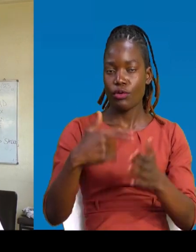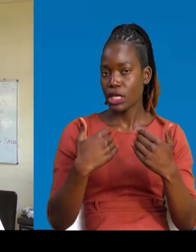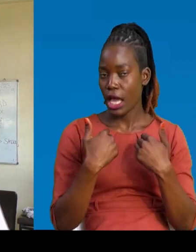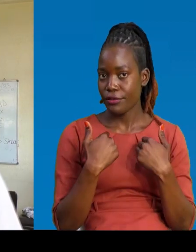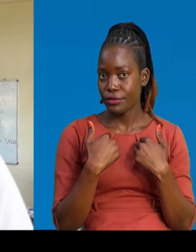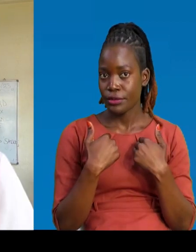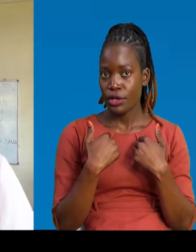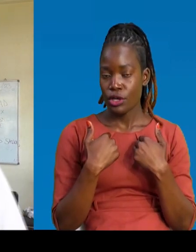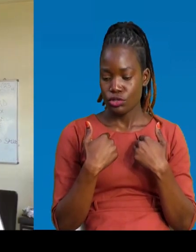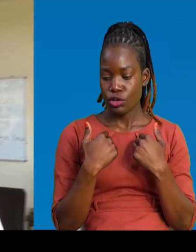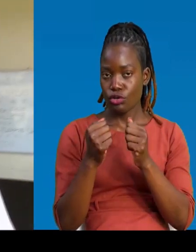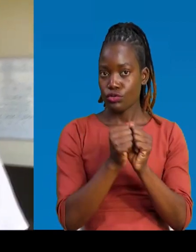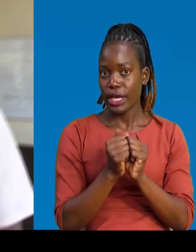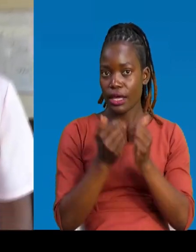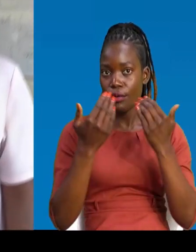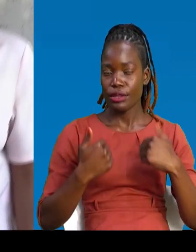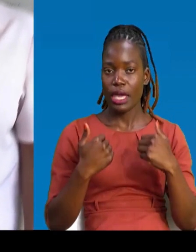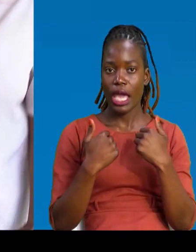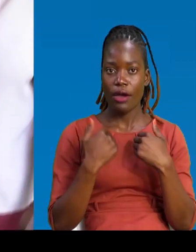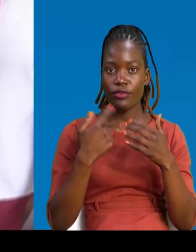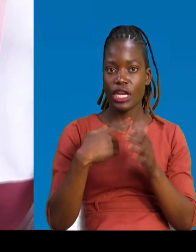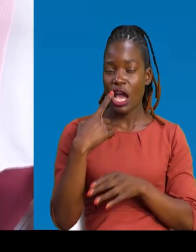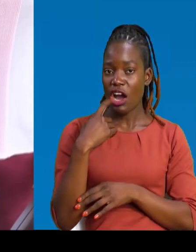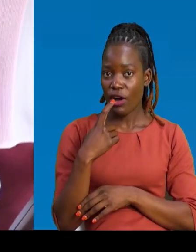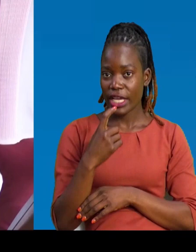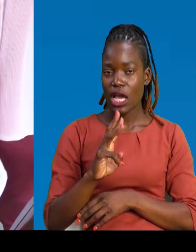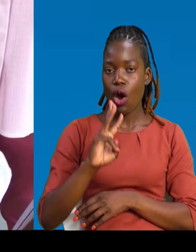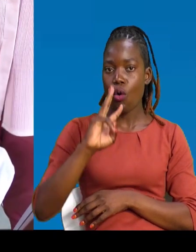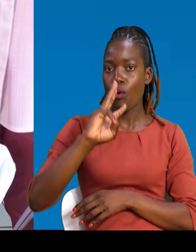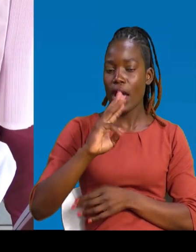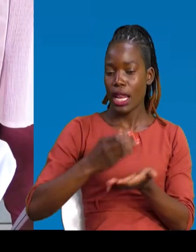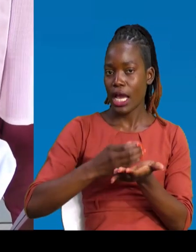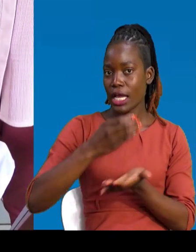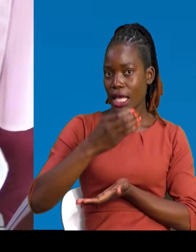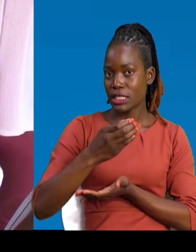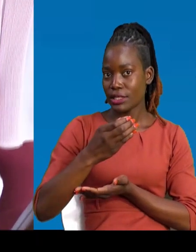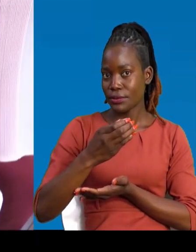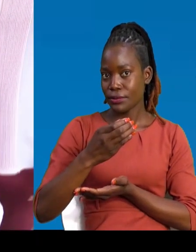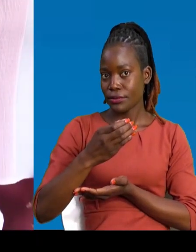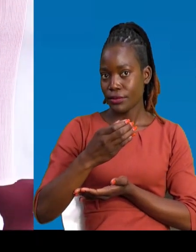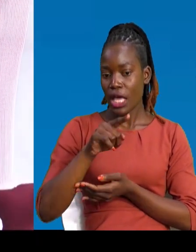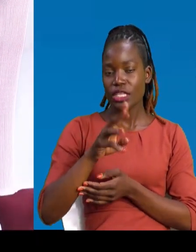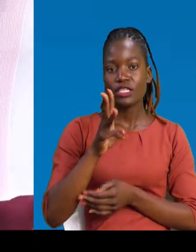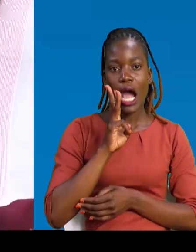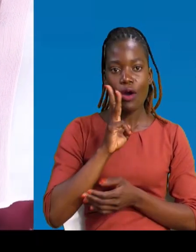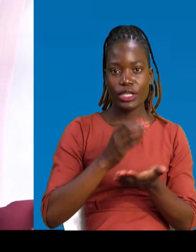with me here, so I have a white wine glass. This is maybe a water, you can use this. This is a water